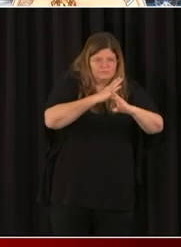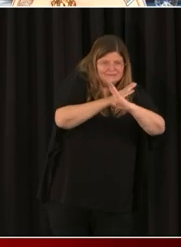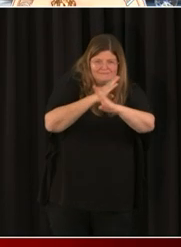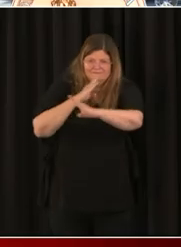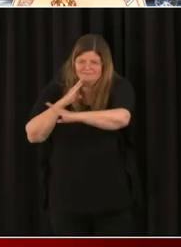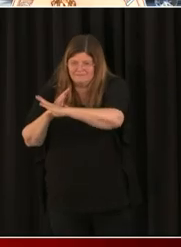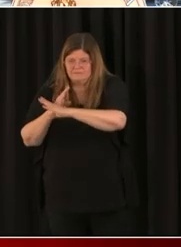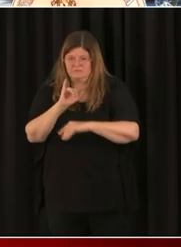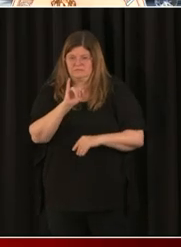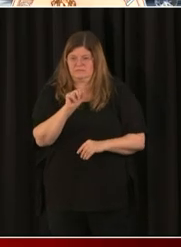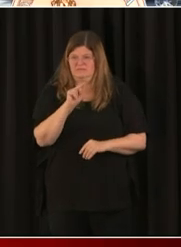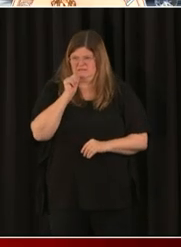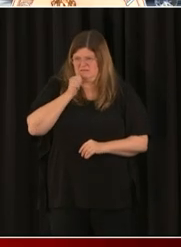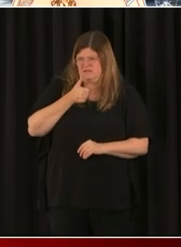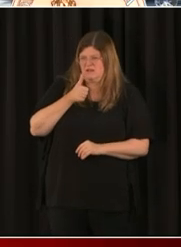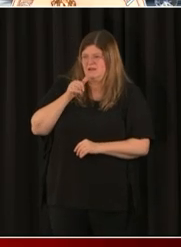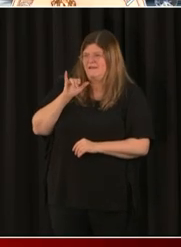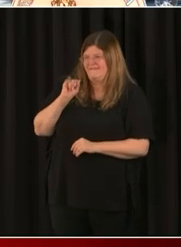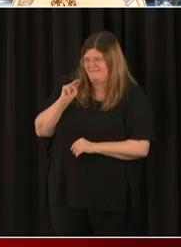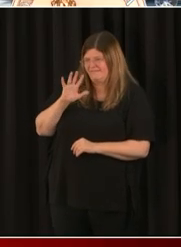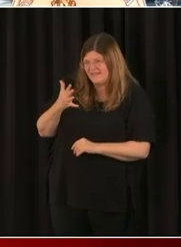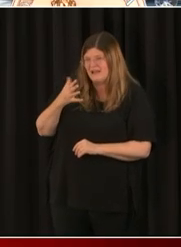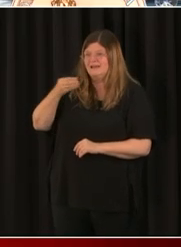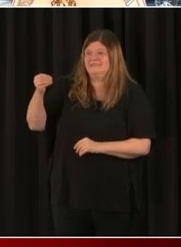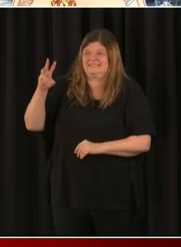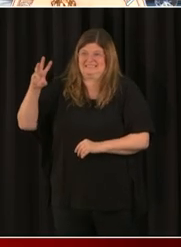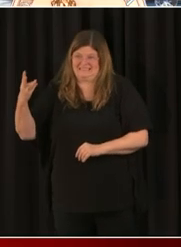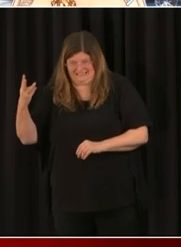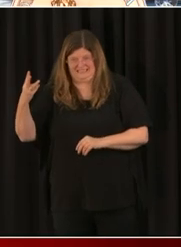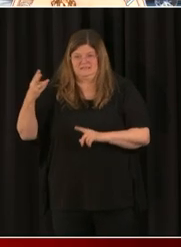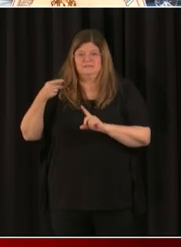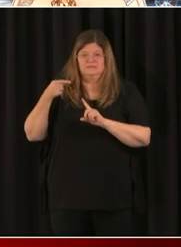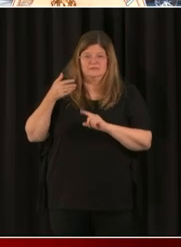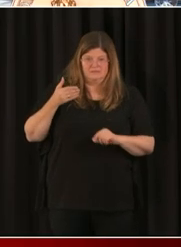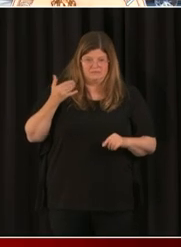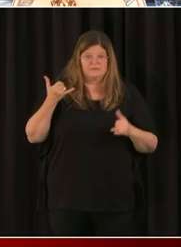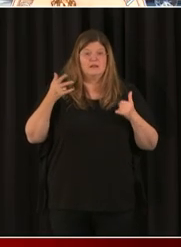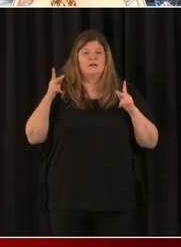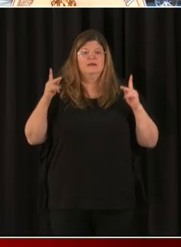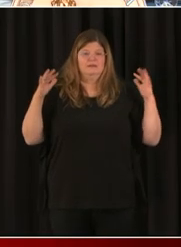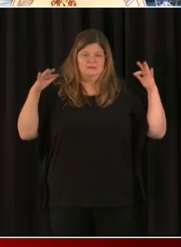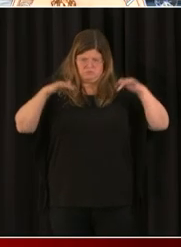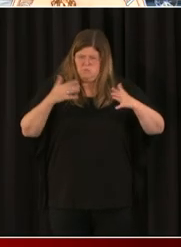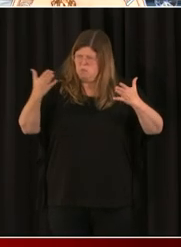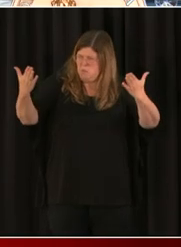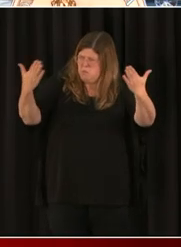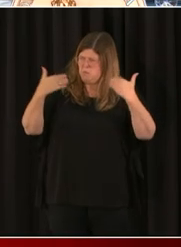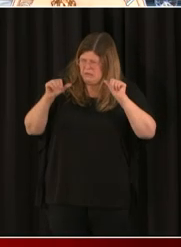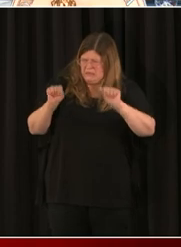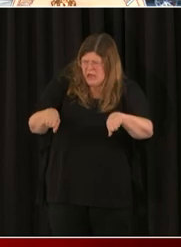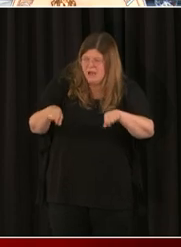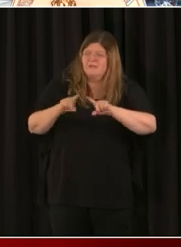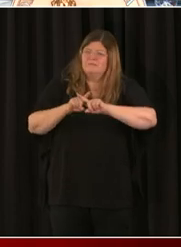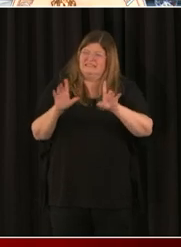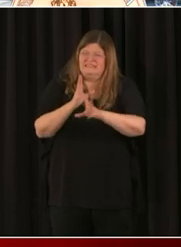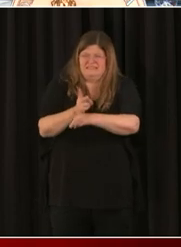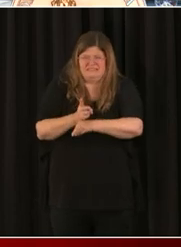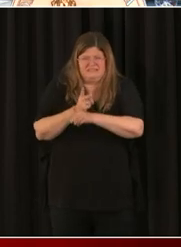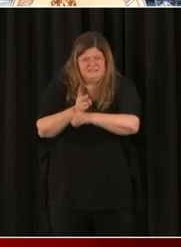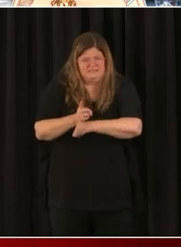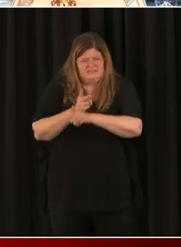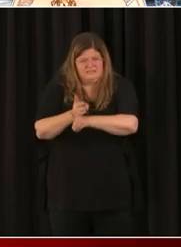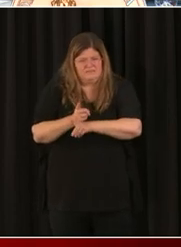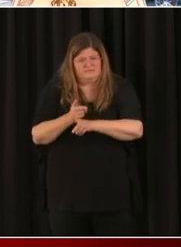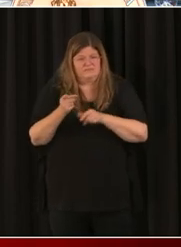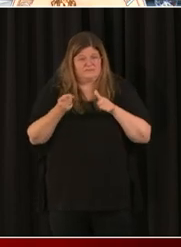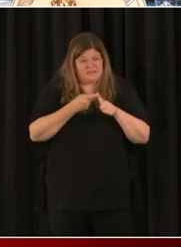5th and January 6th. Of course, people are allowed to come into our city to participate in First